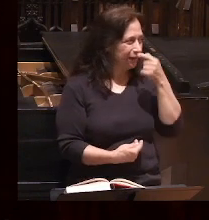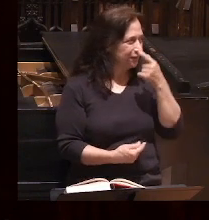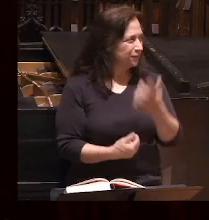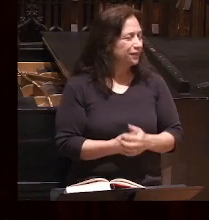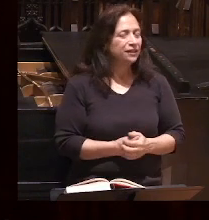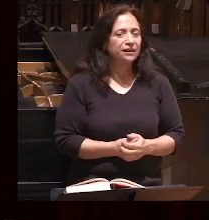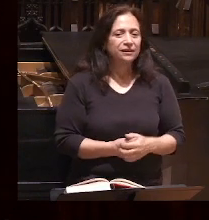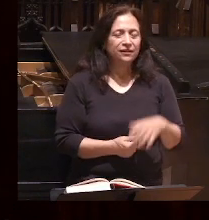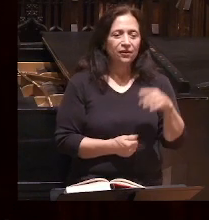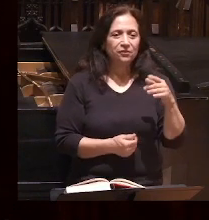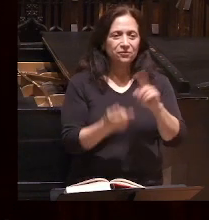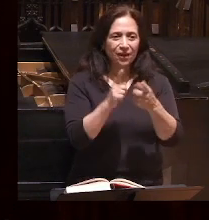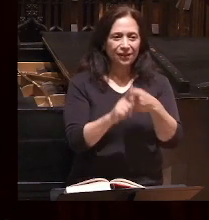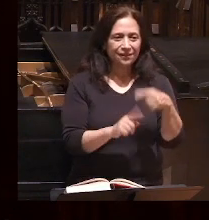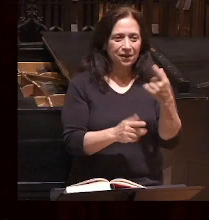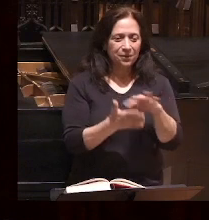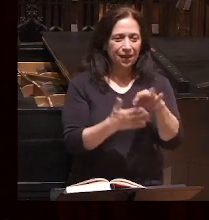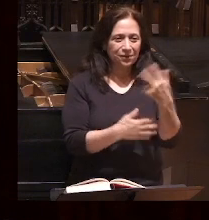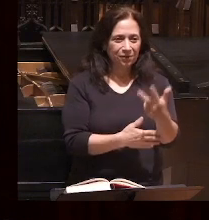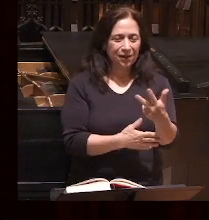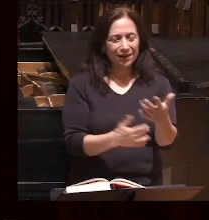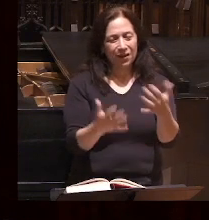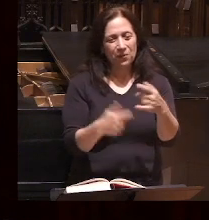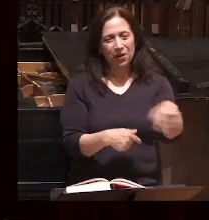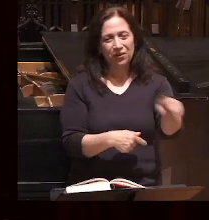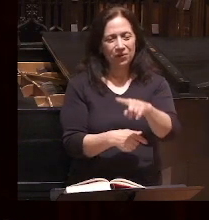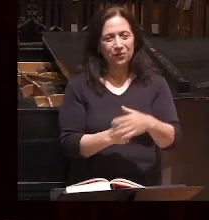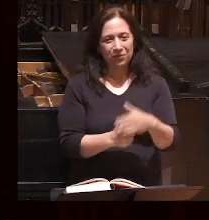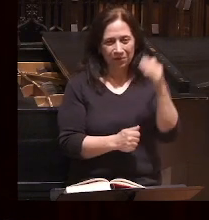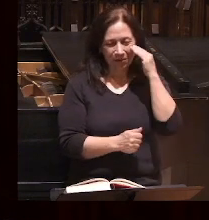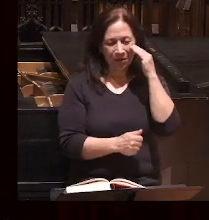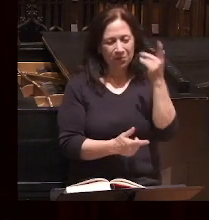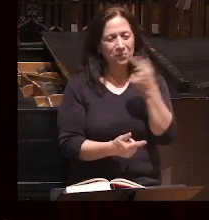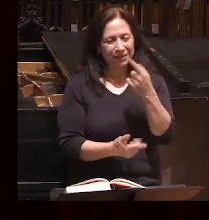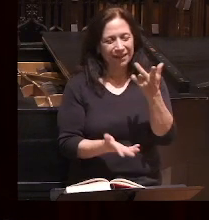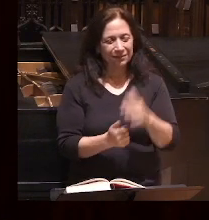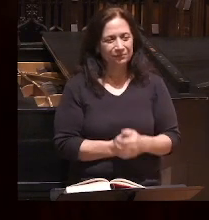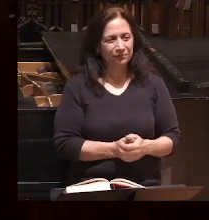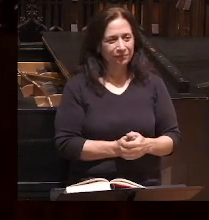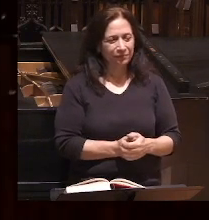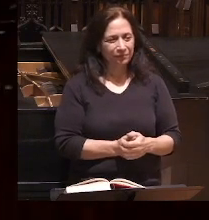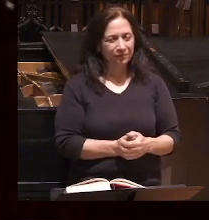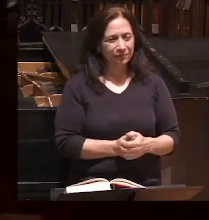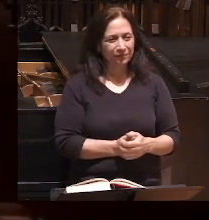Friends, on the count of three, I'd like you know what to say.